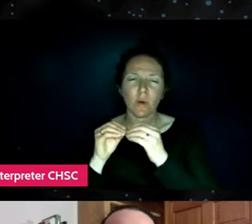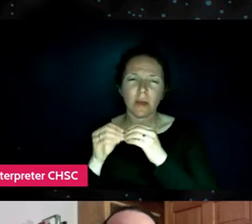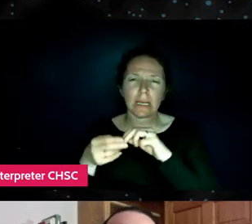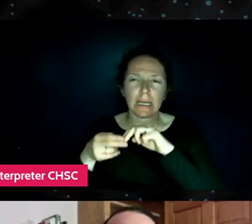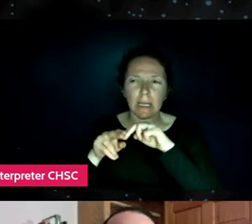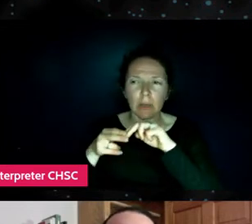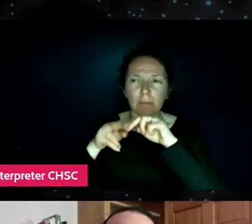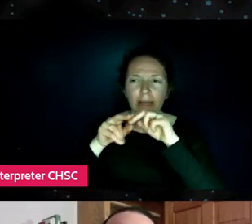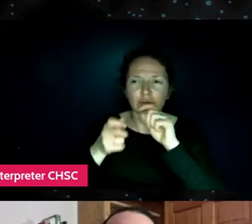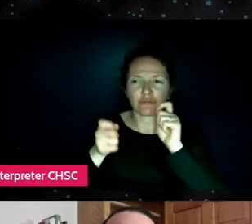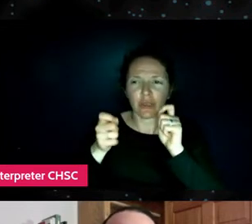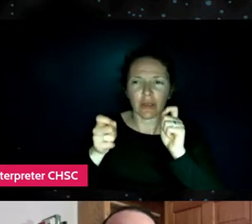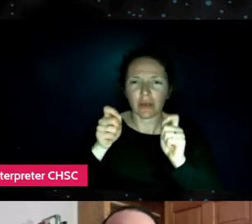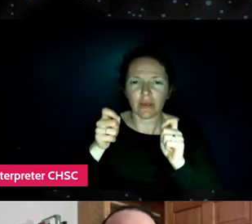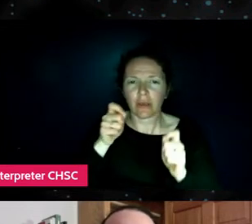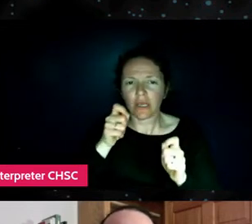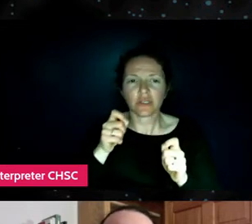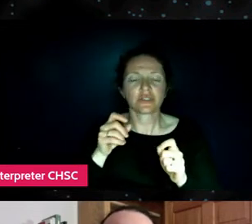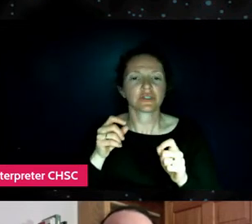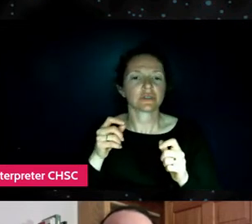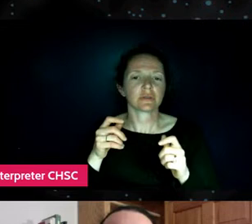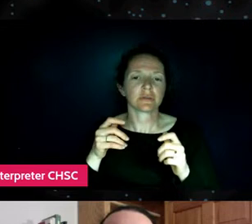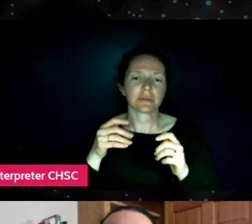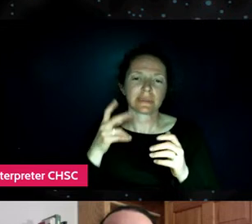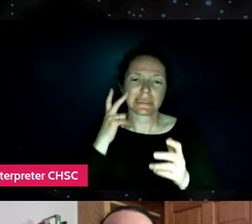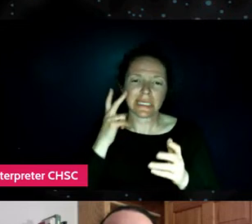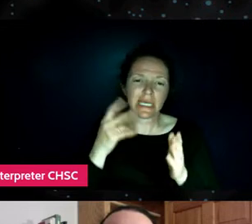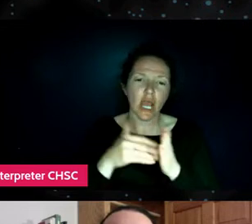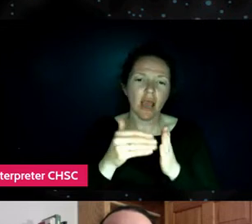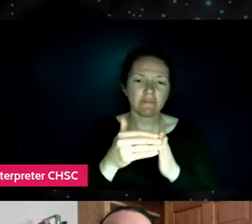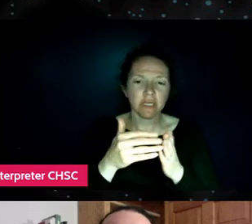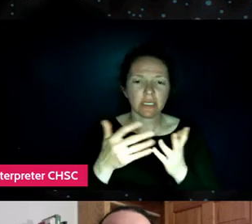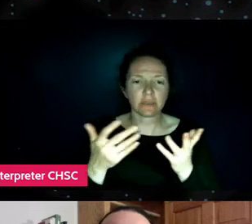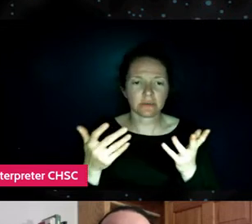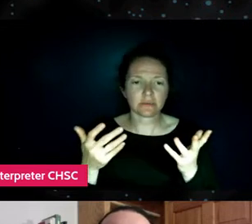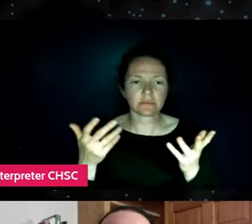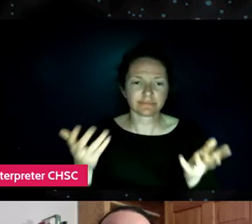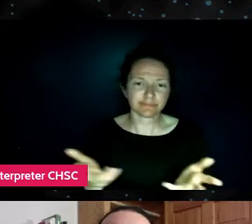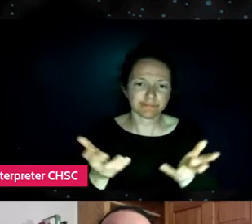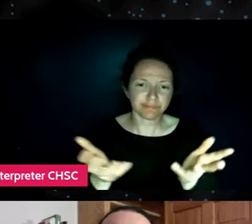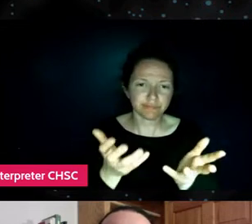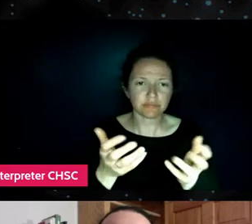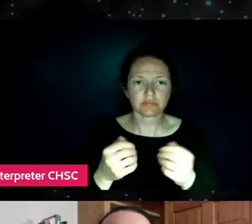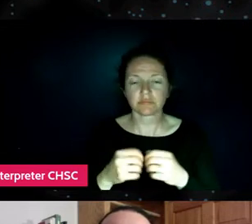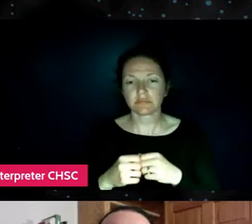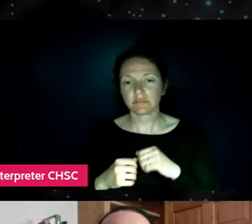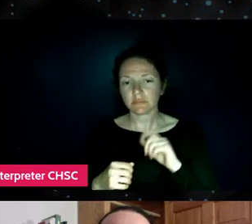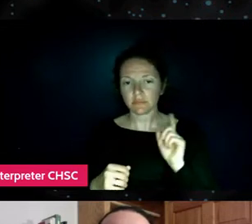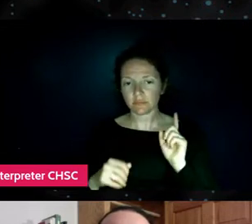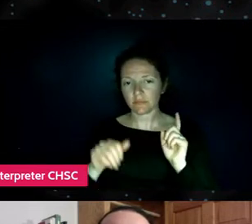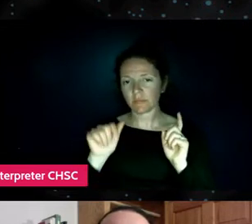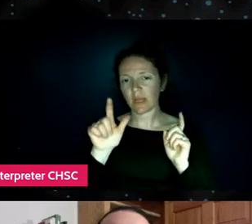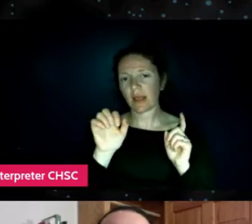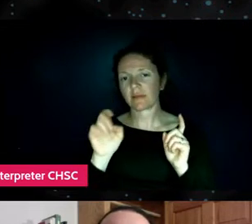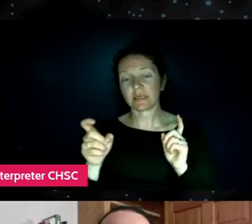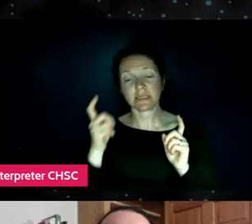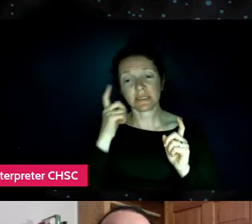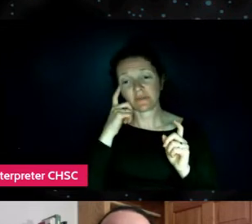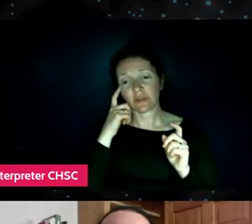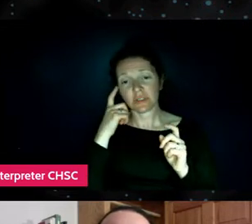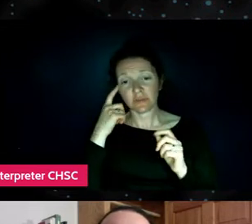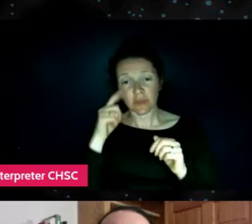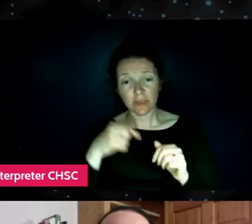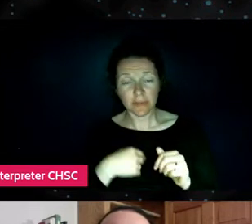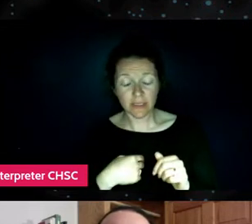that we might see often touted about? Well, the first thing that comes to mind for me is